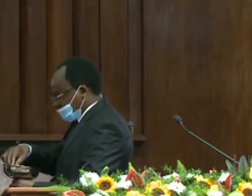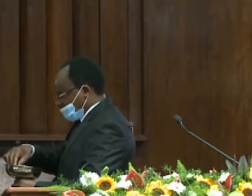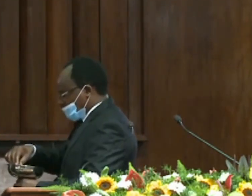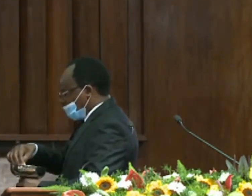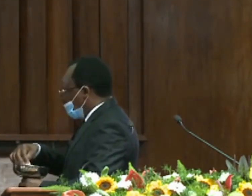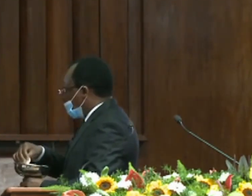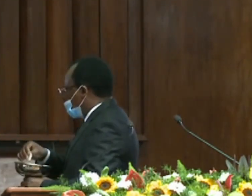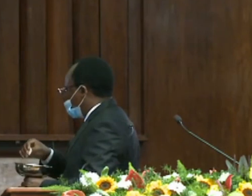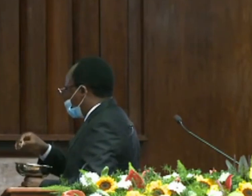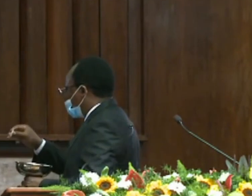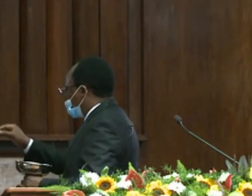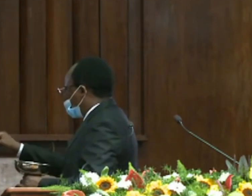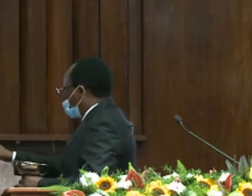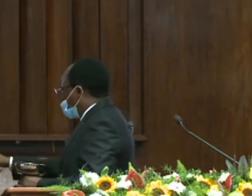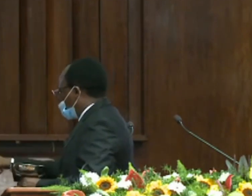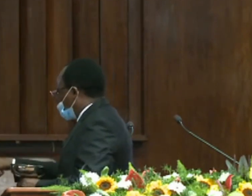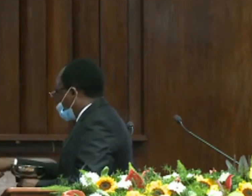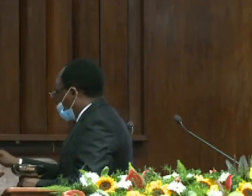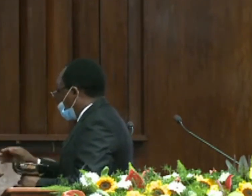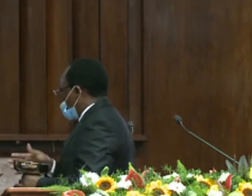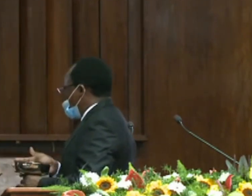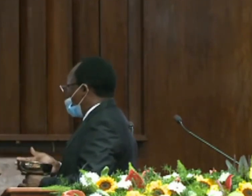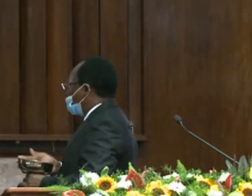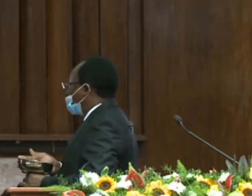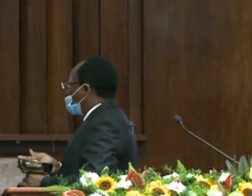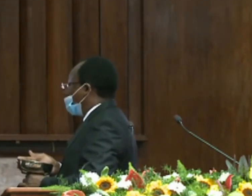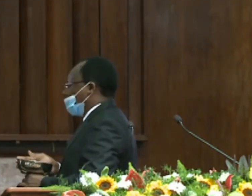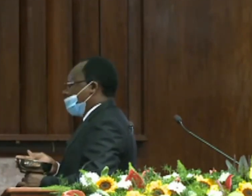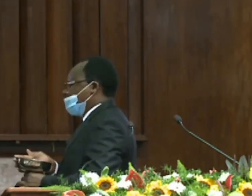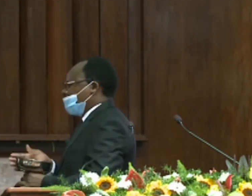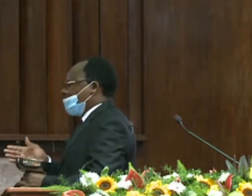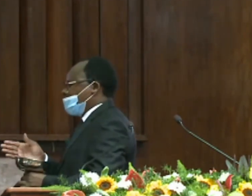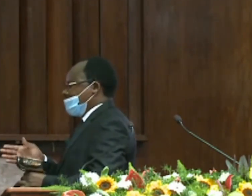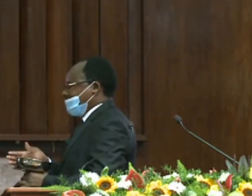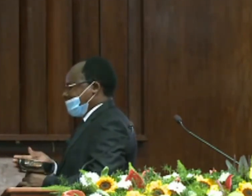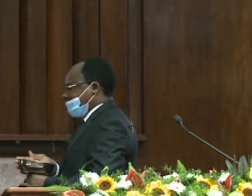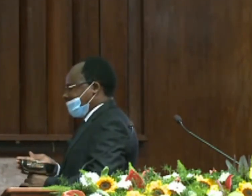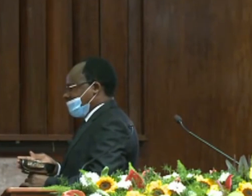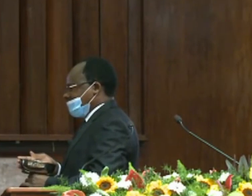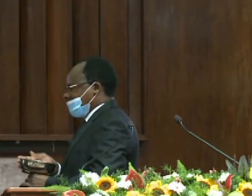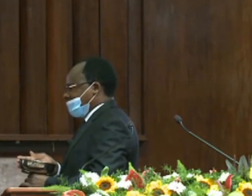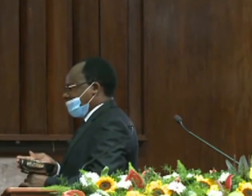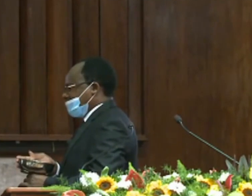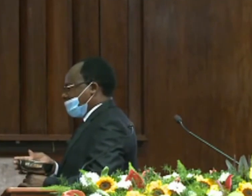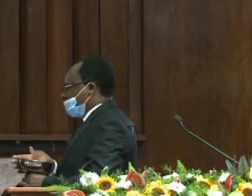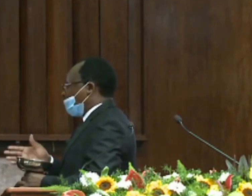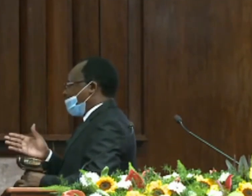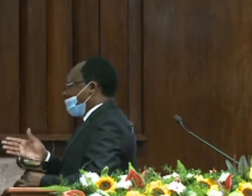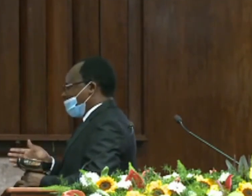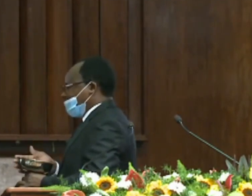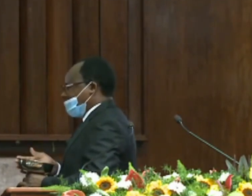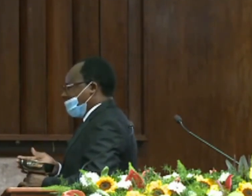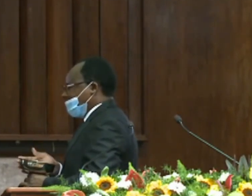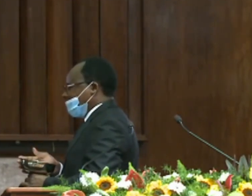Jesus. Topi ndi mwazi wa Yesu. Given for you. Zipatsidwa kwa inu. For your peace. For